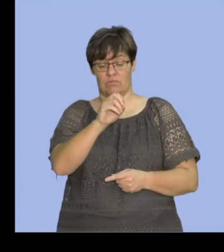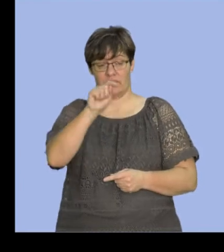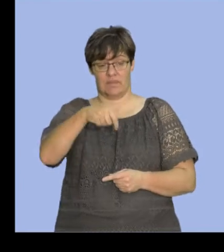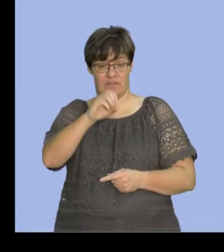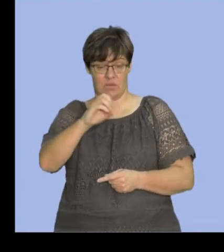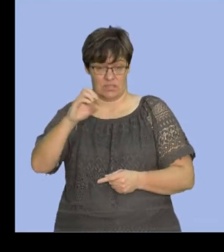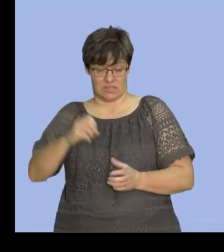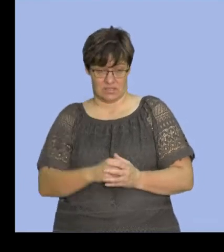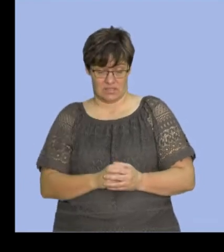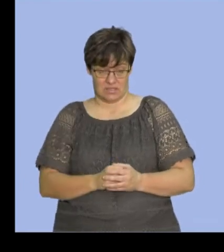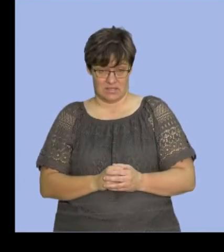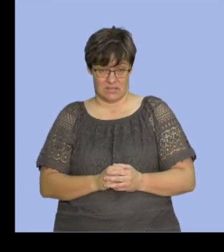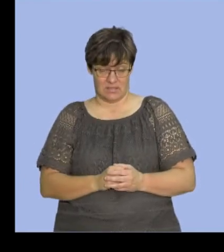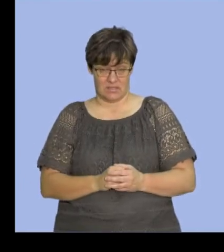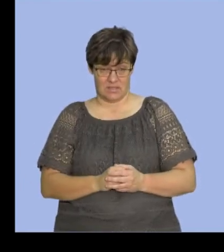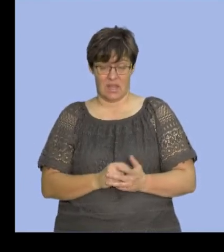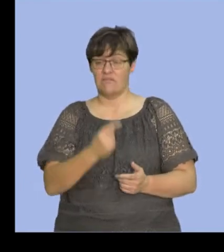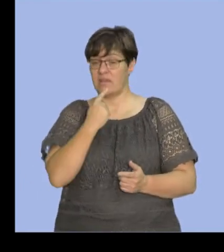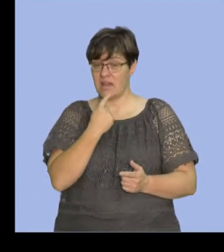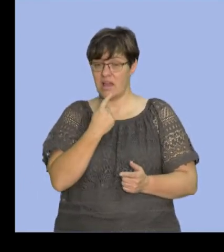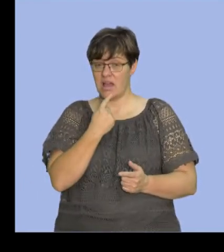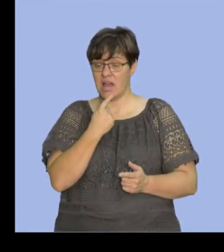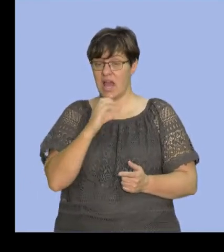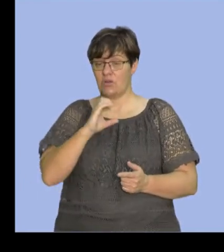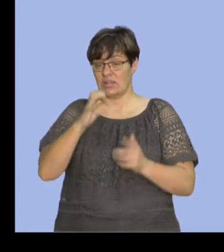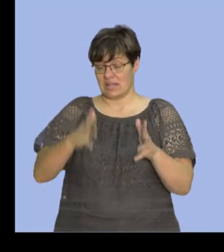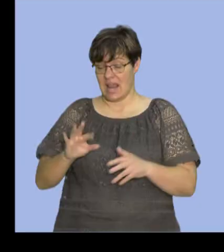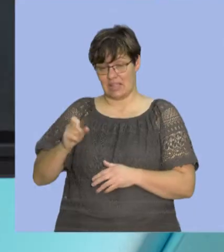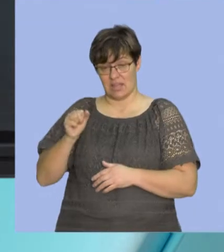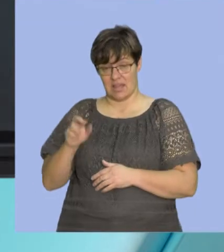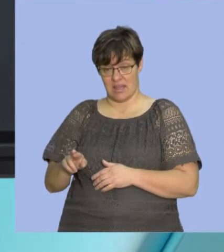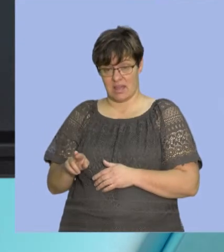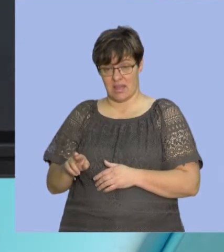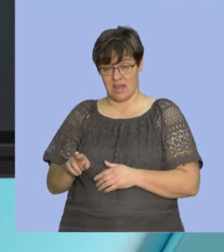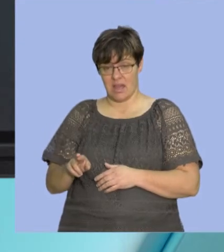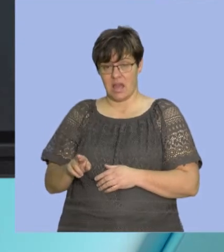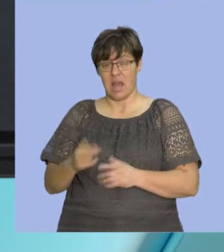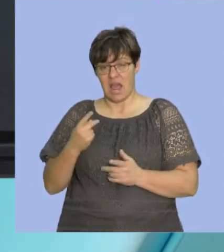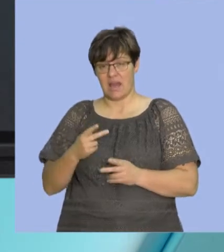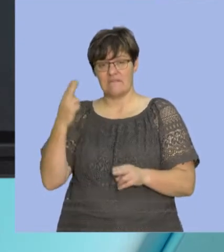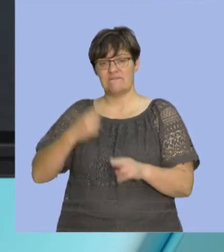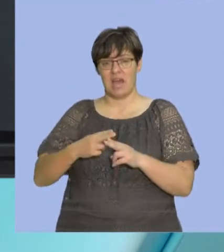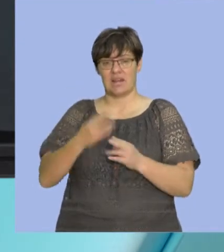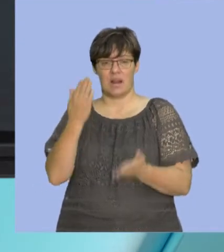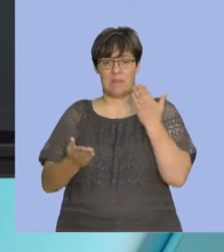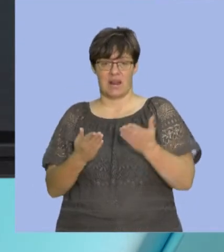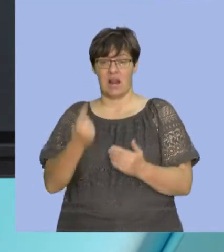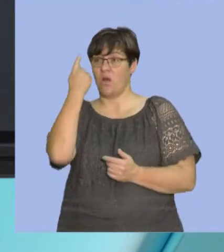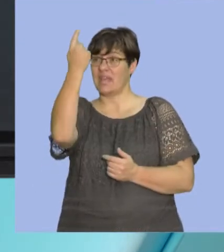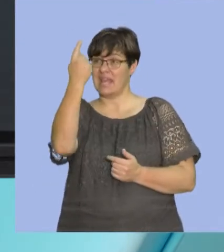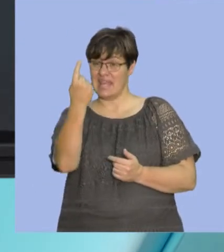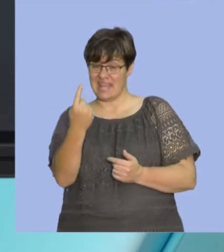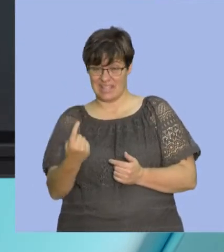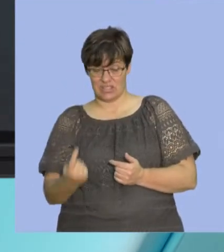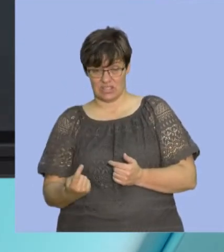1,200,000. In other words, if I take my creditors ledger and I extract the final balances of every